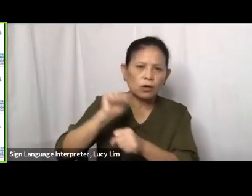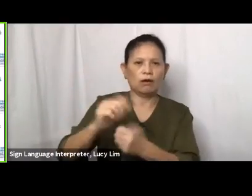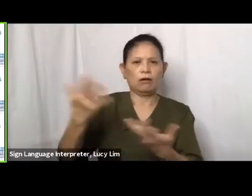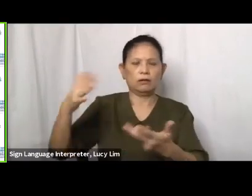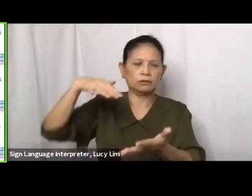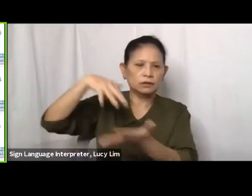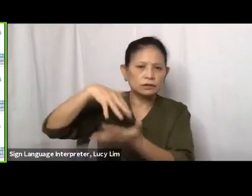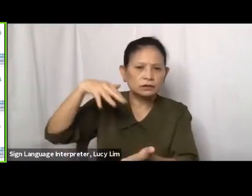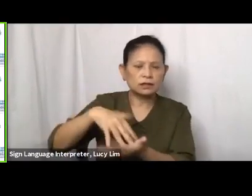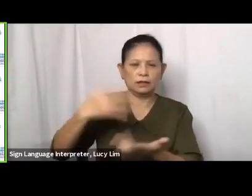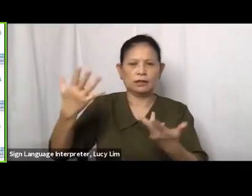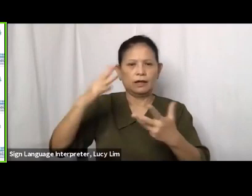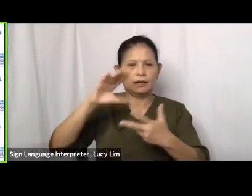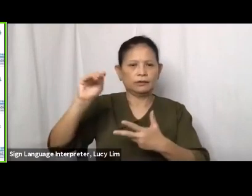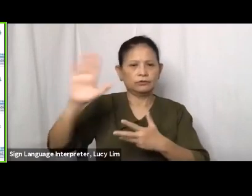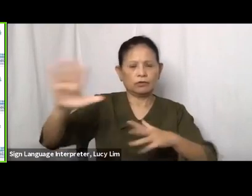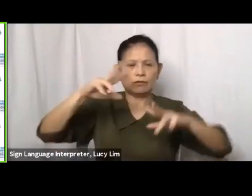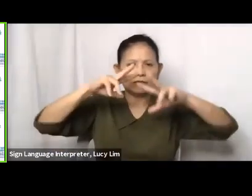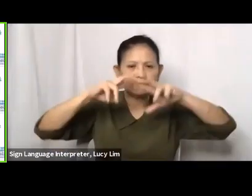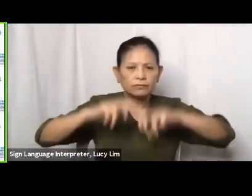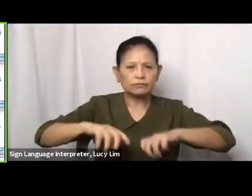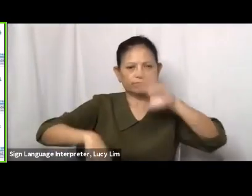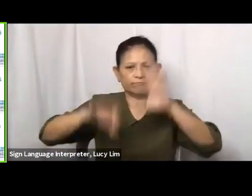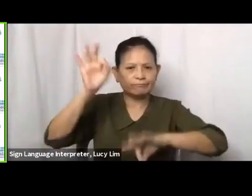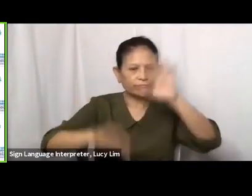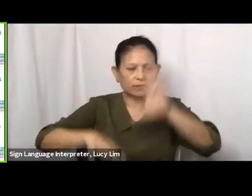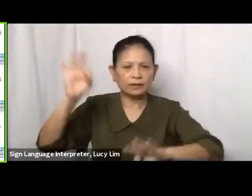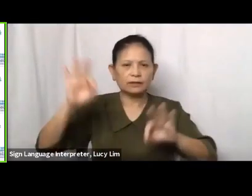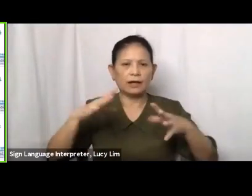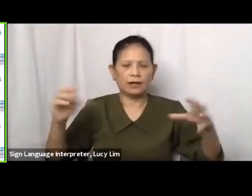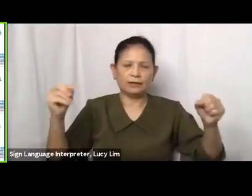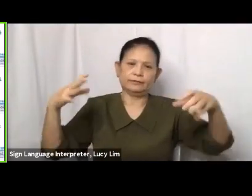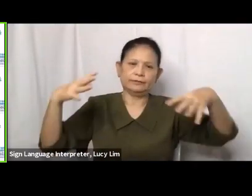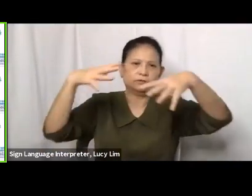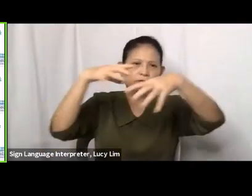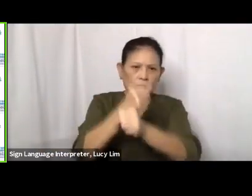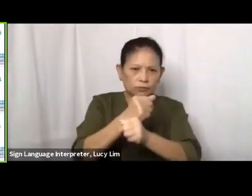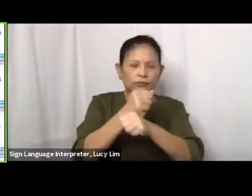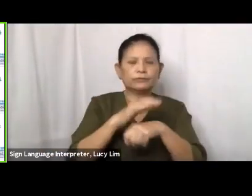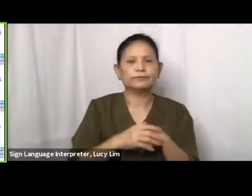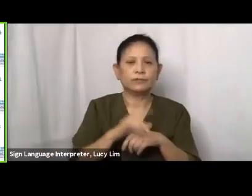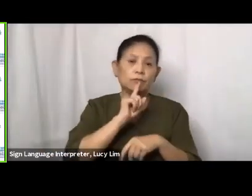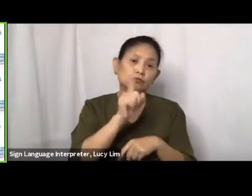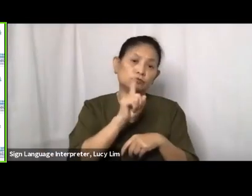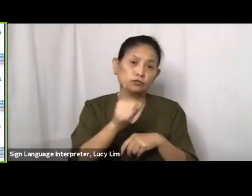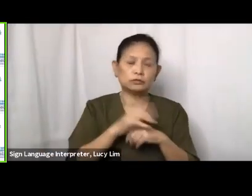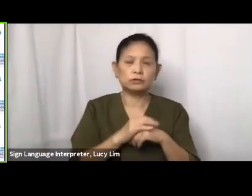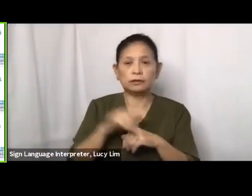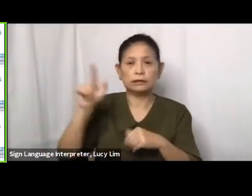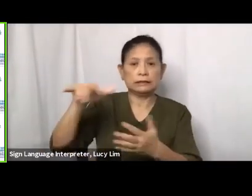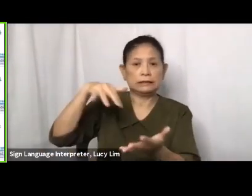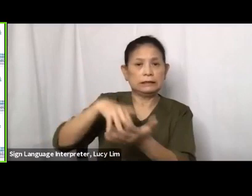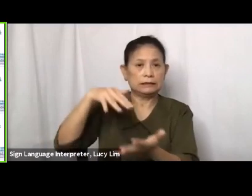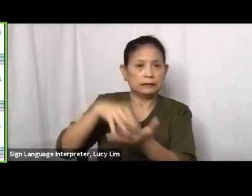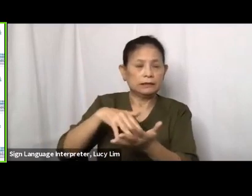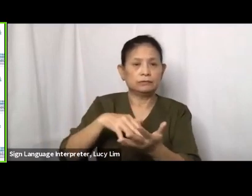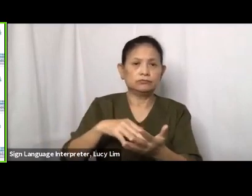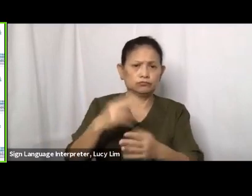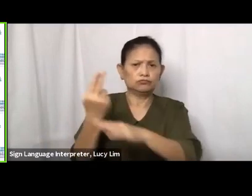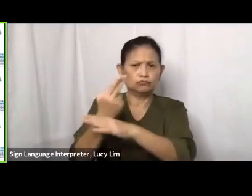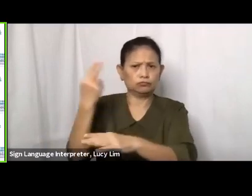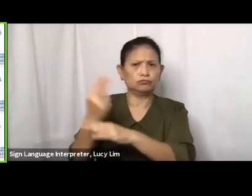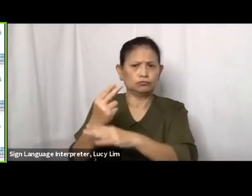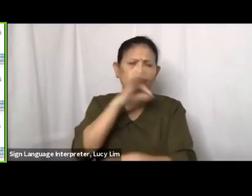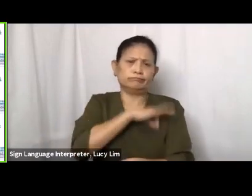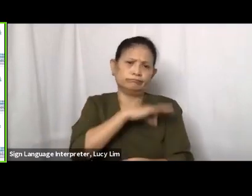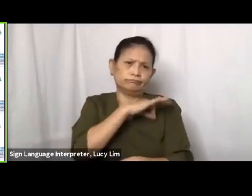and your findings and the conclusions. I'm sure that the study is very useful